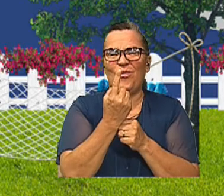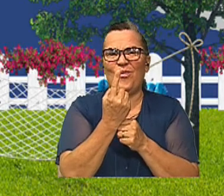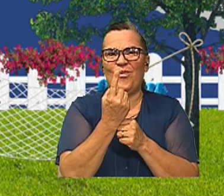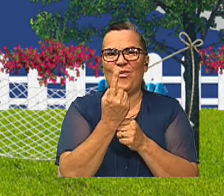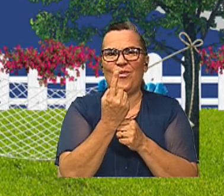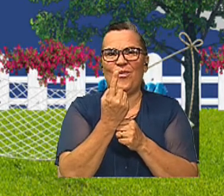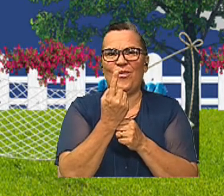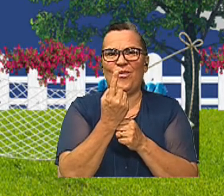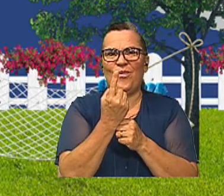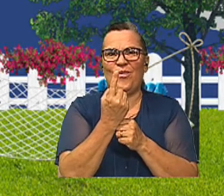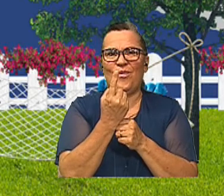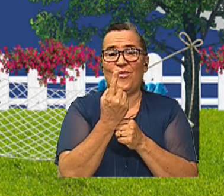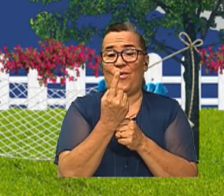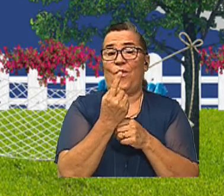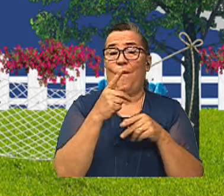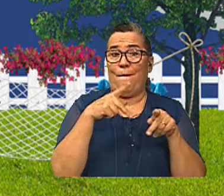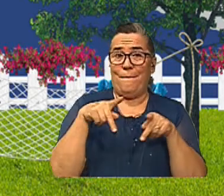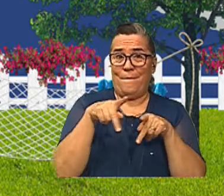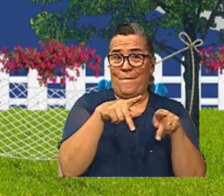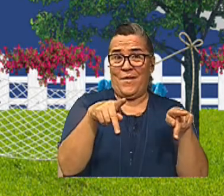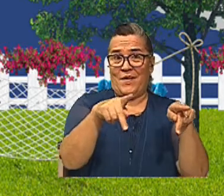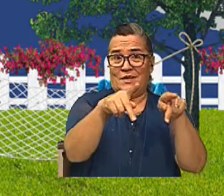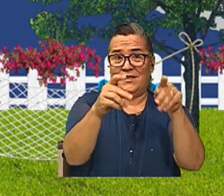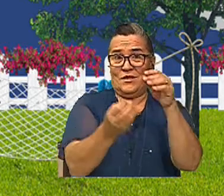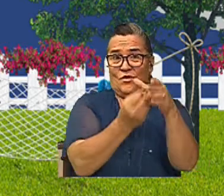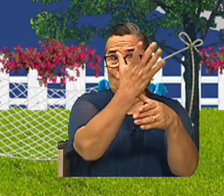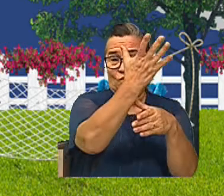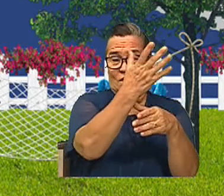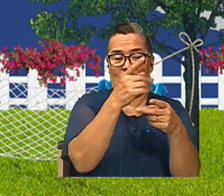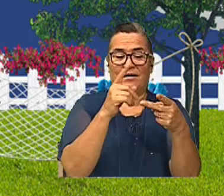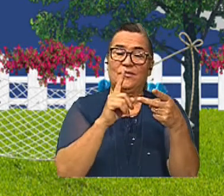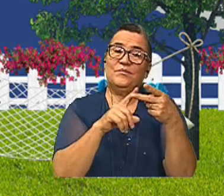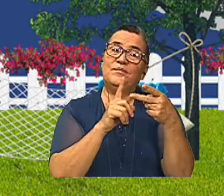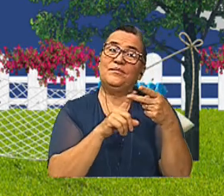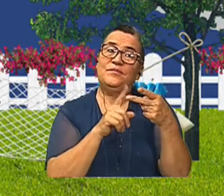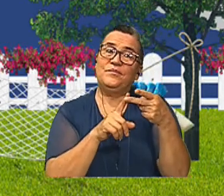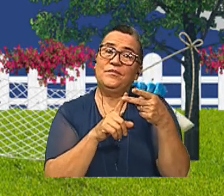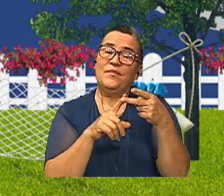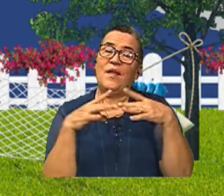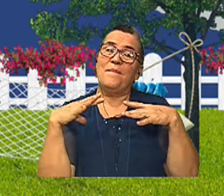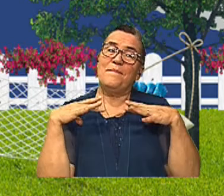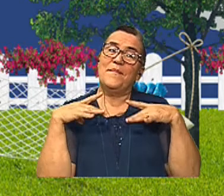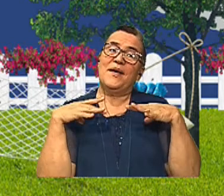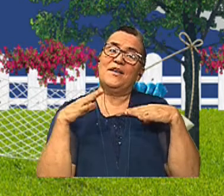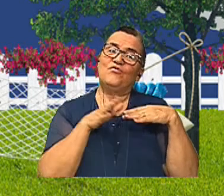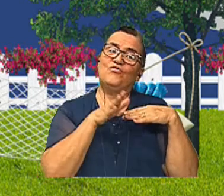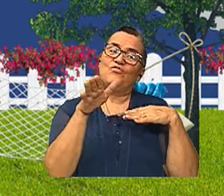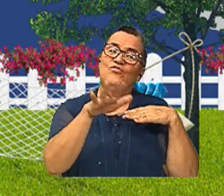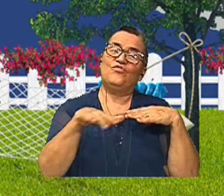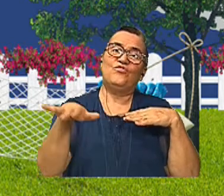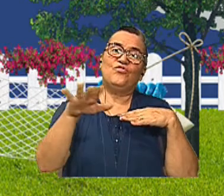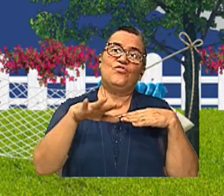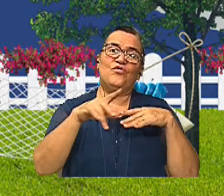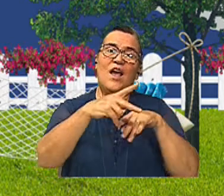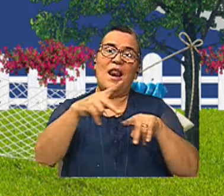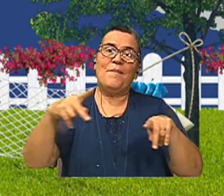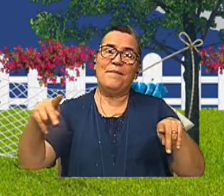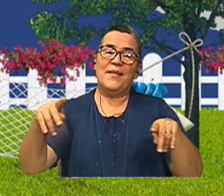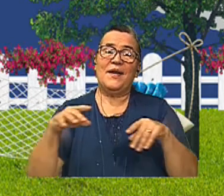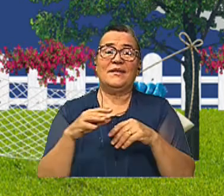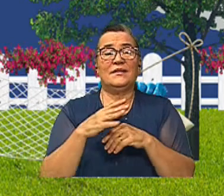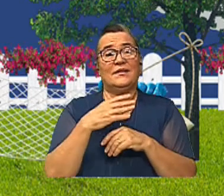a trip to the volcano. Number 2, vacation to the beach. Or